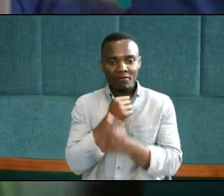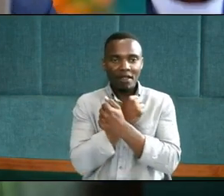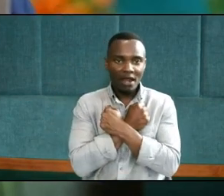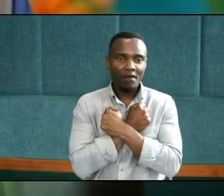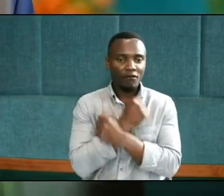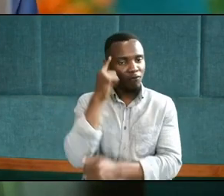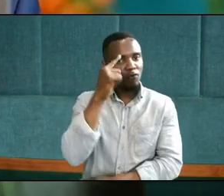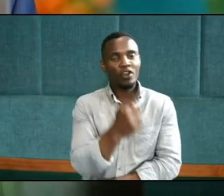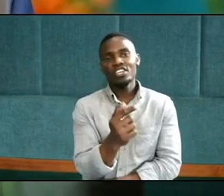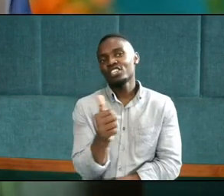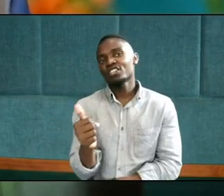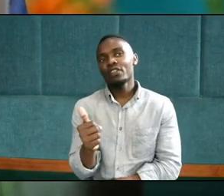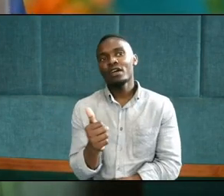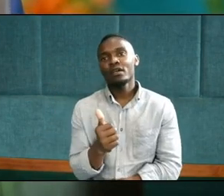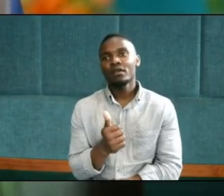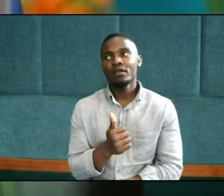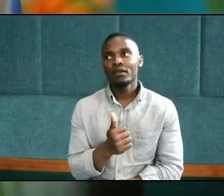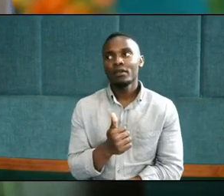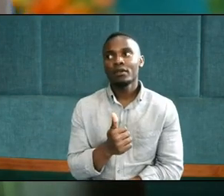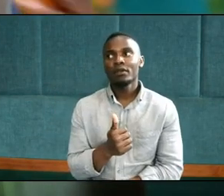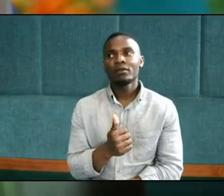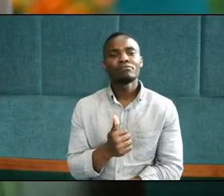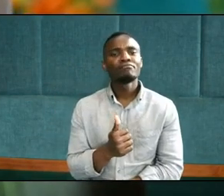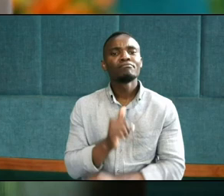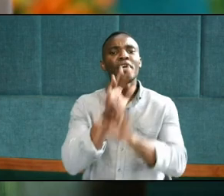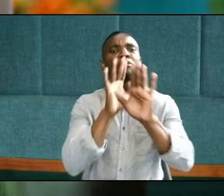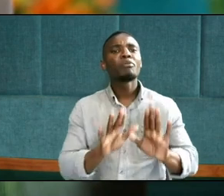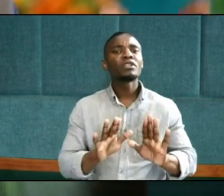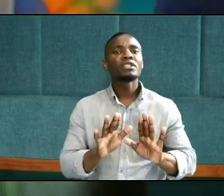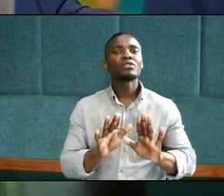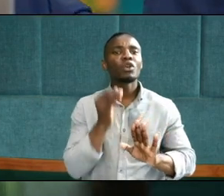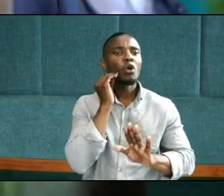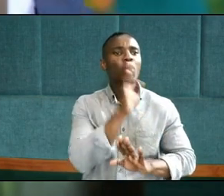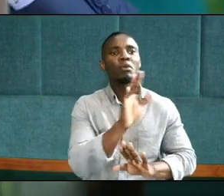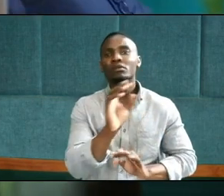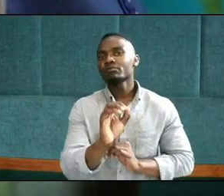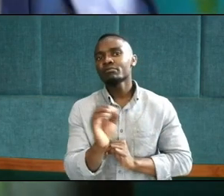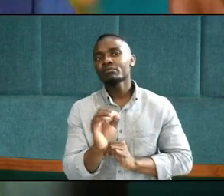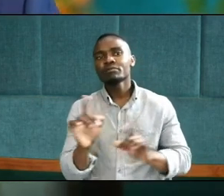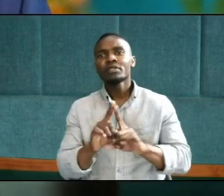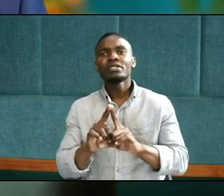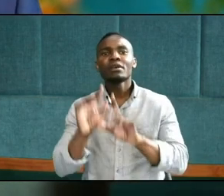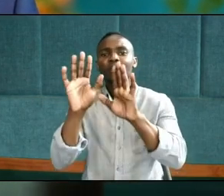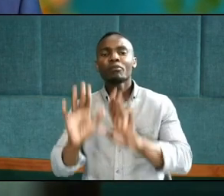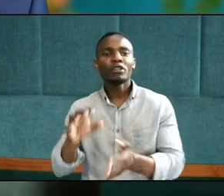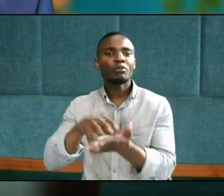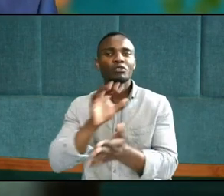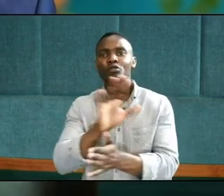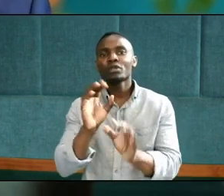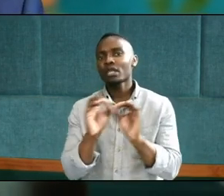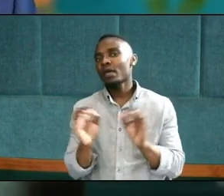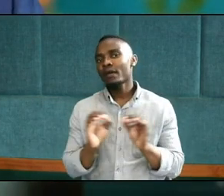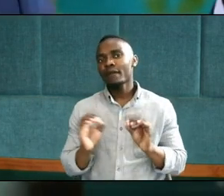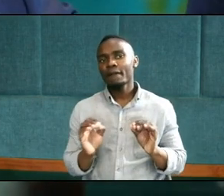Hallelujah. Loving one another. It doesn't matter where you're coming from. It doesn't matter what class you may have been placed. It doesn't